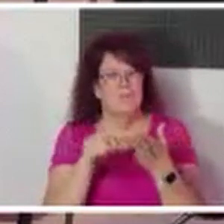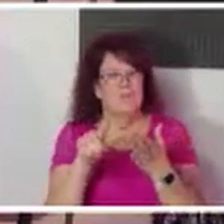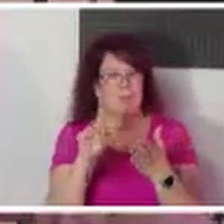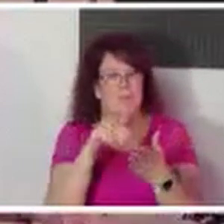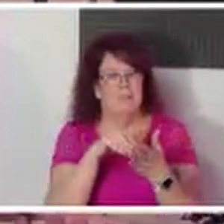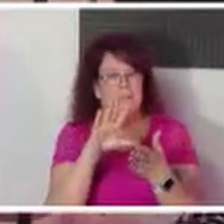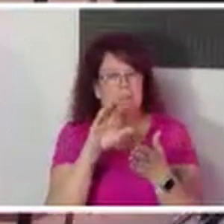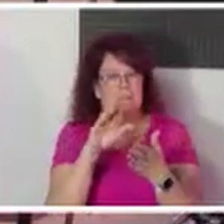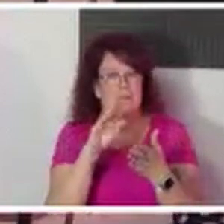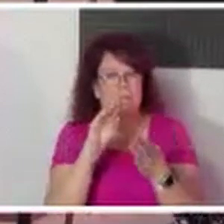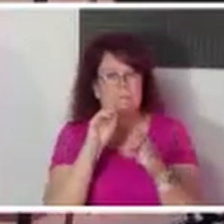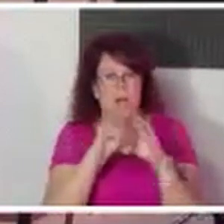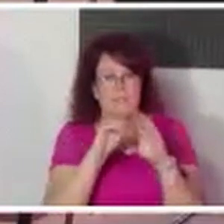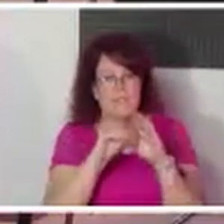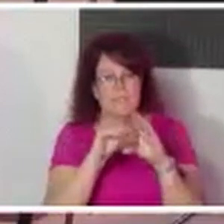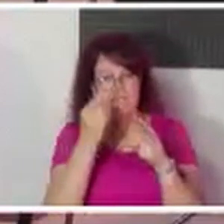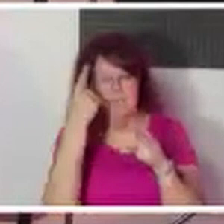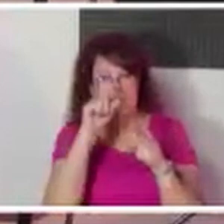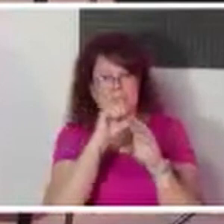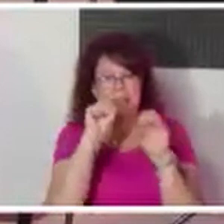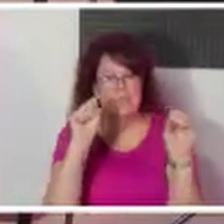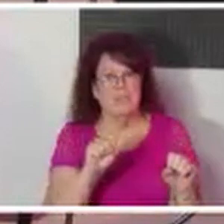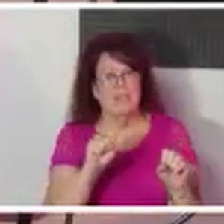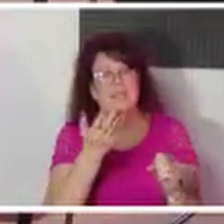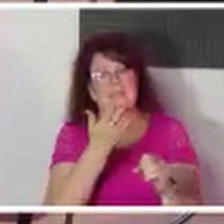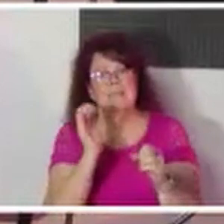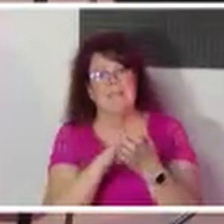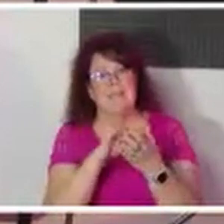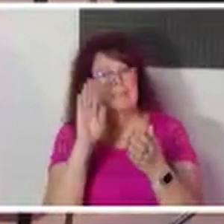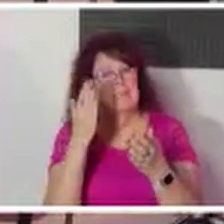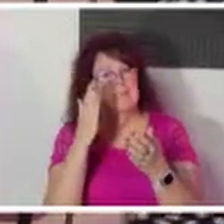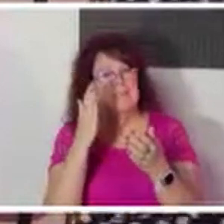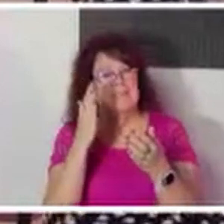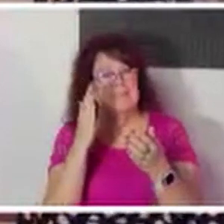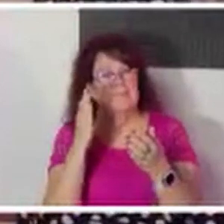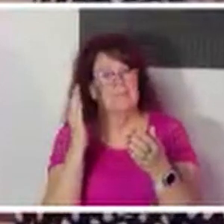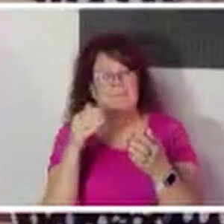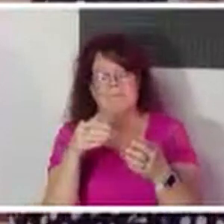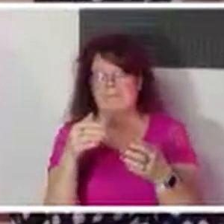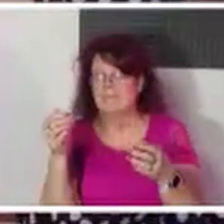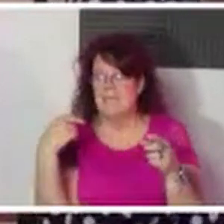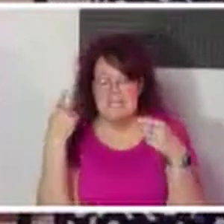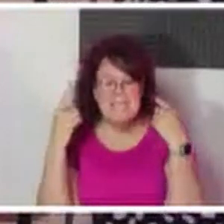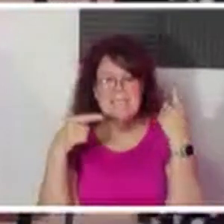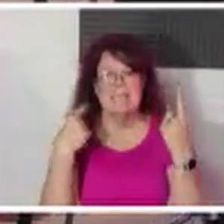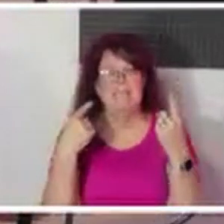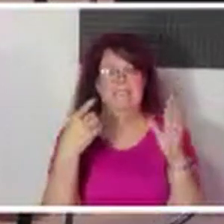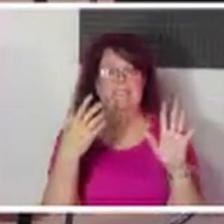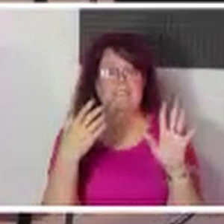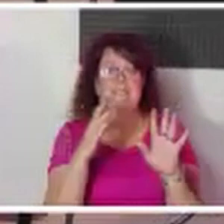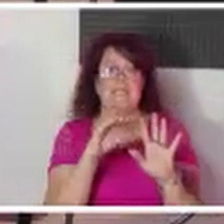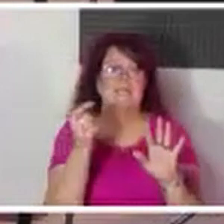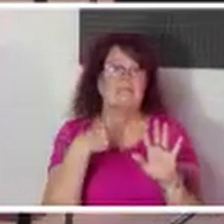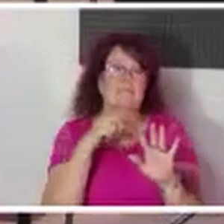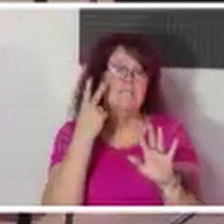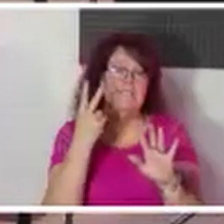to improve the situation? Things like that just seem particularly absurd. We also see,